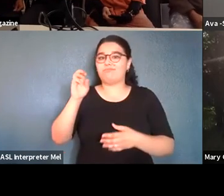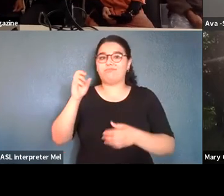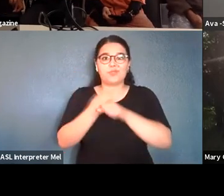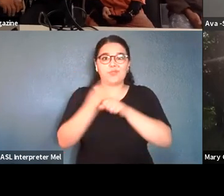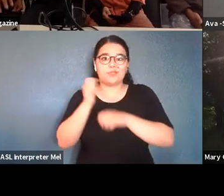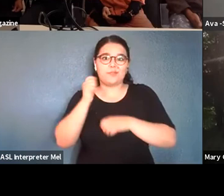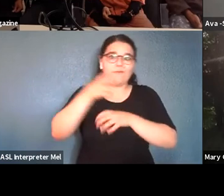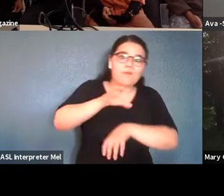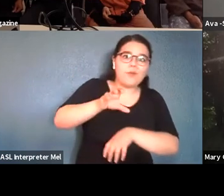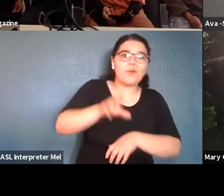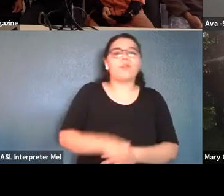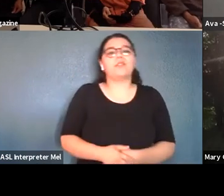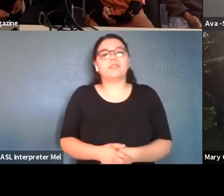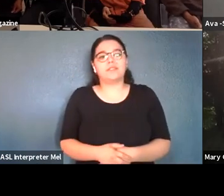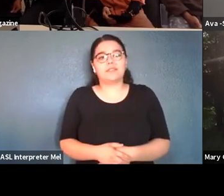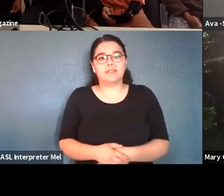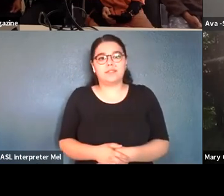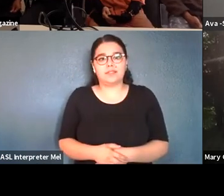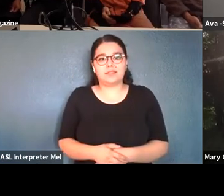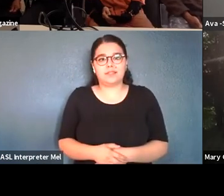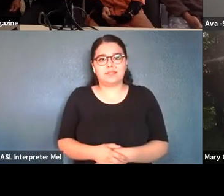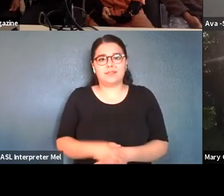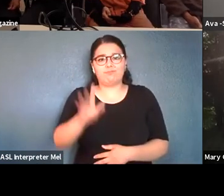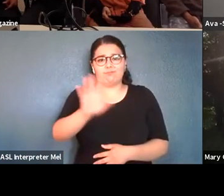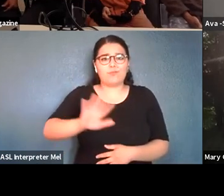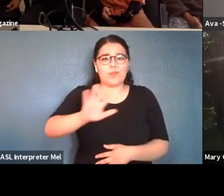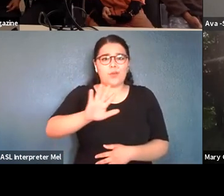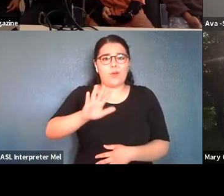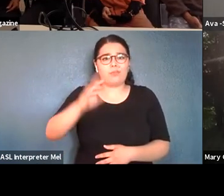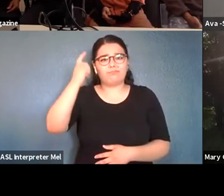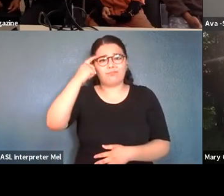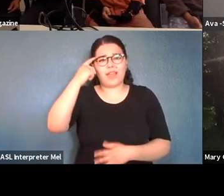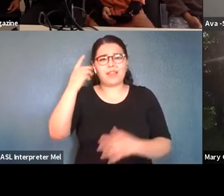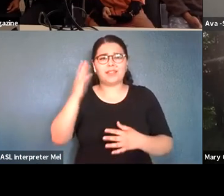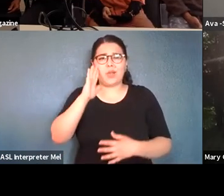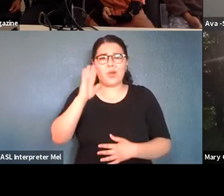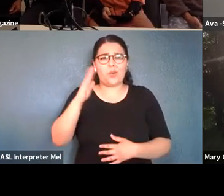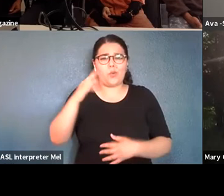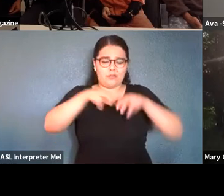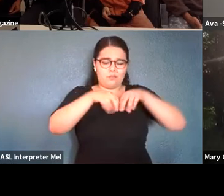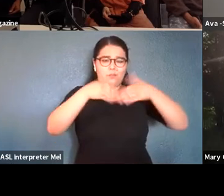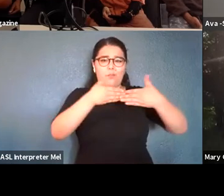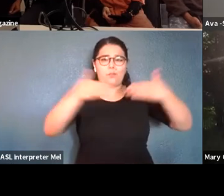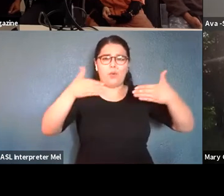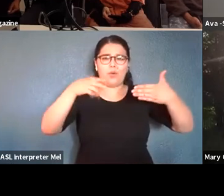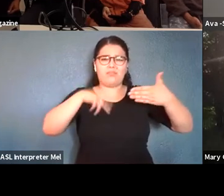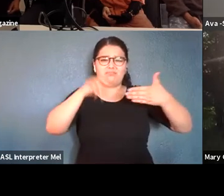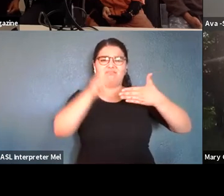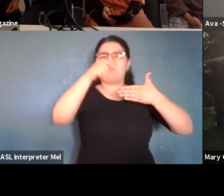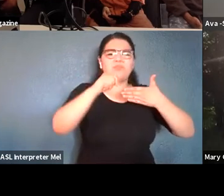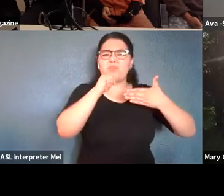and relax, because we're gonna drive out your minds. We didn't cross the border crossed